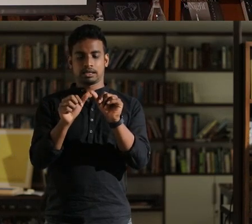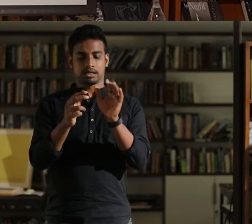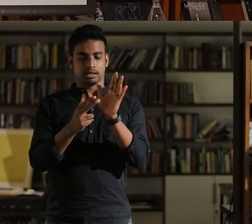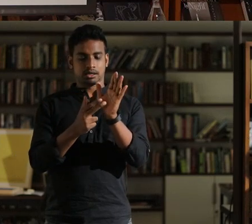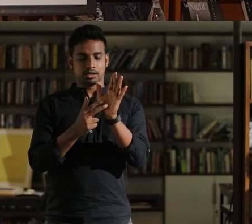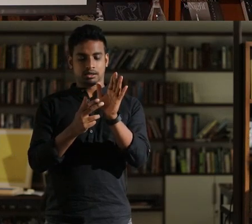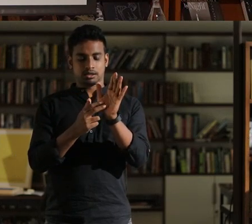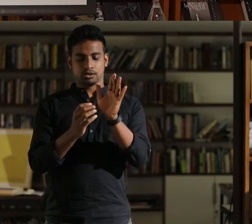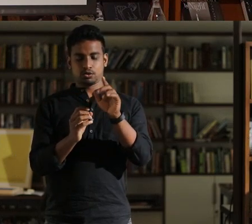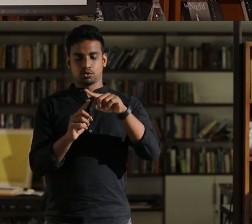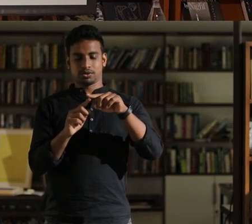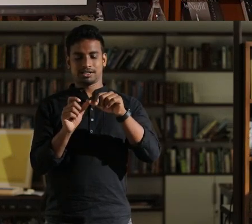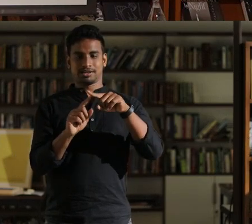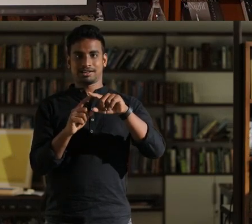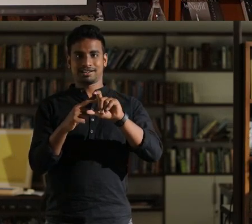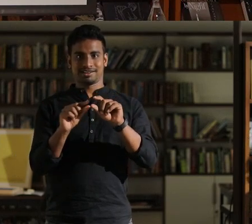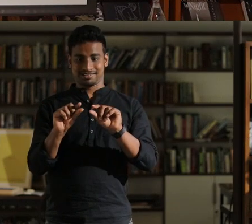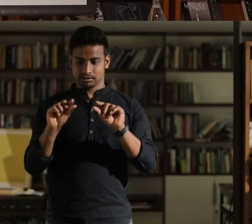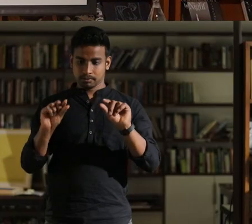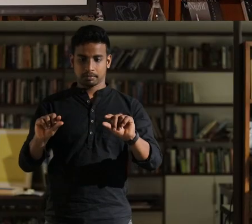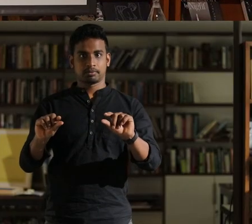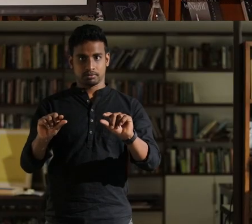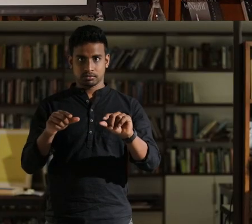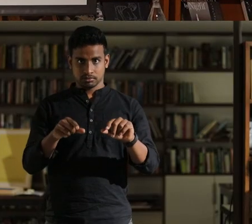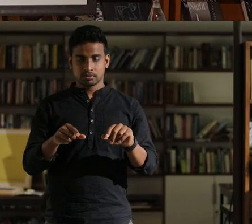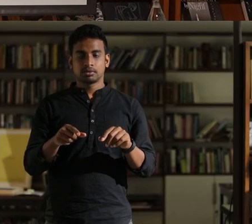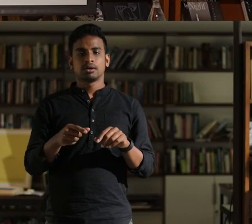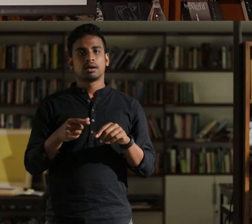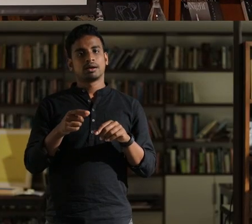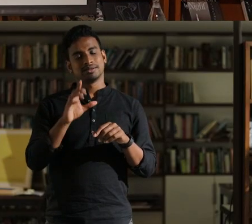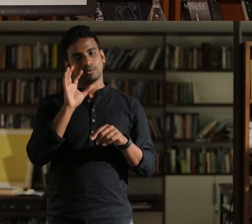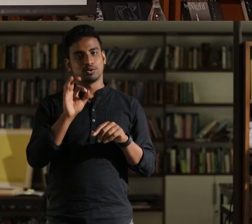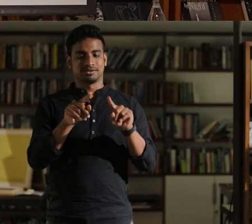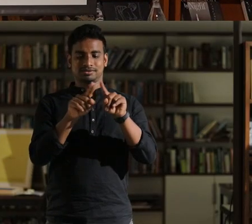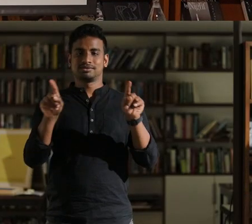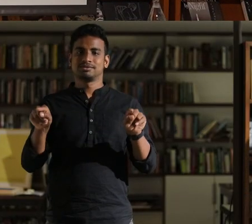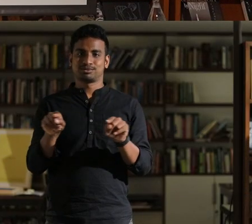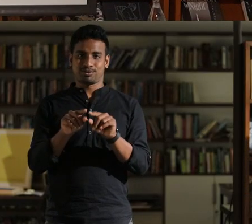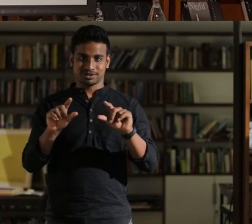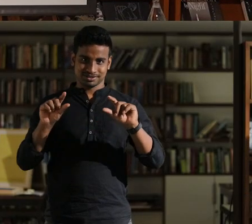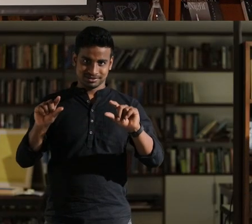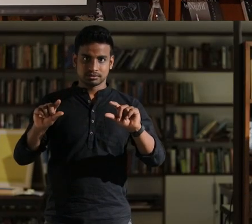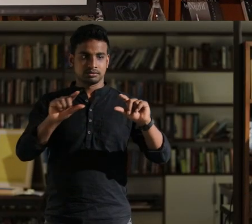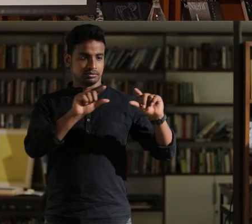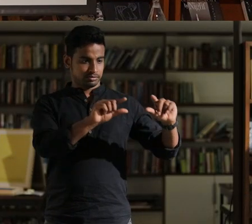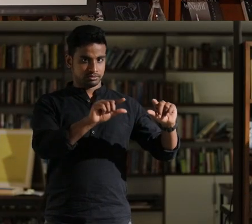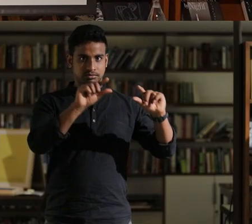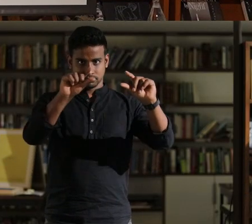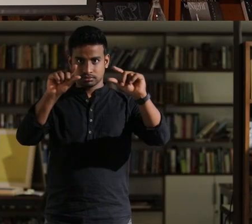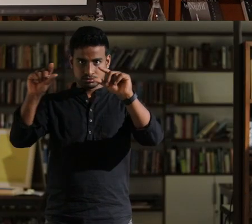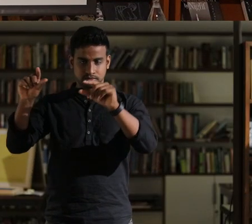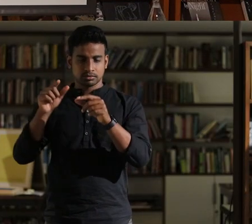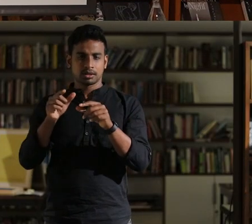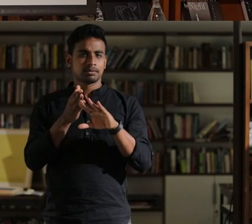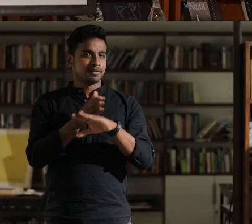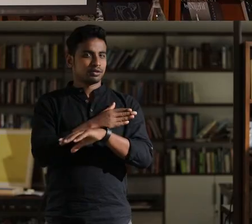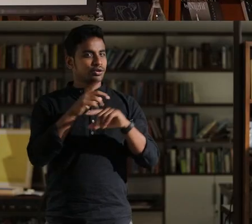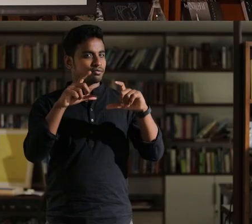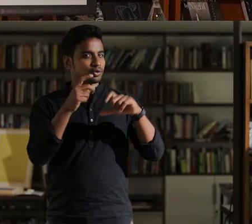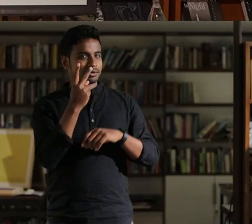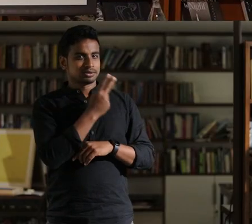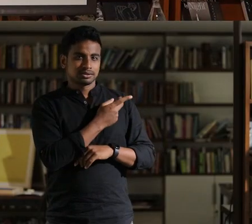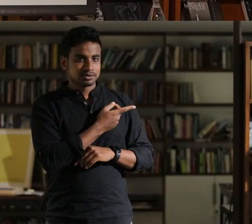it's a bit of thinking outside the box can help you annotate anything. And everything, I mean, like we saw in the first photograph,